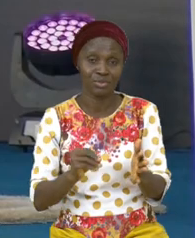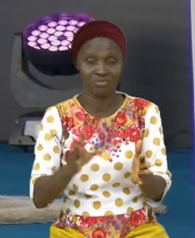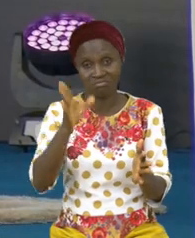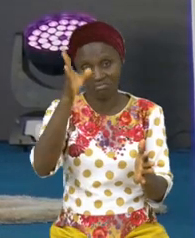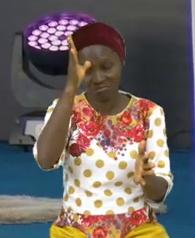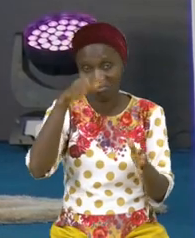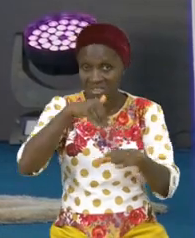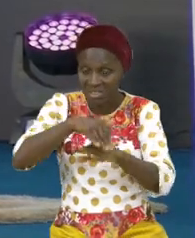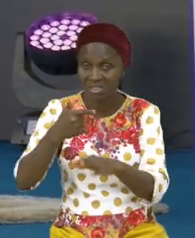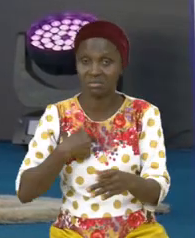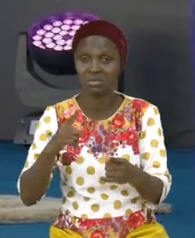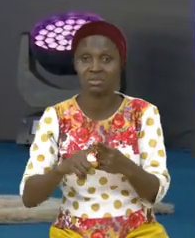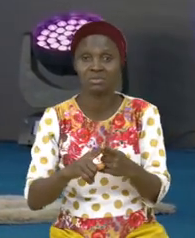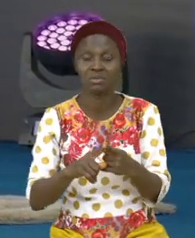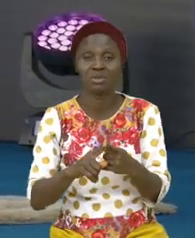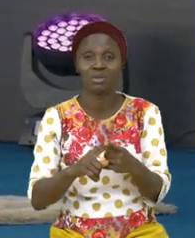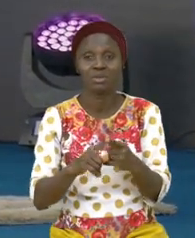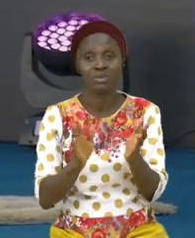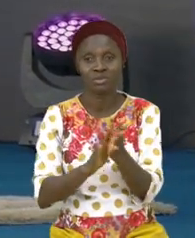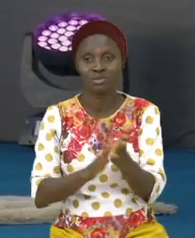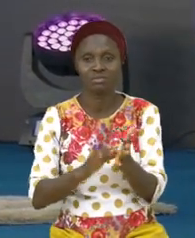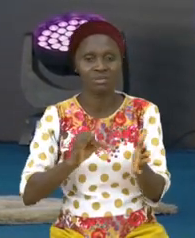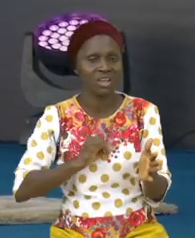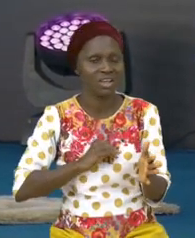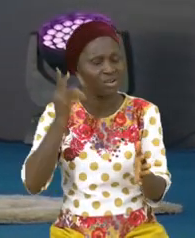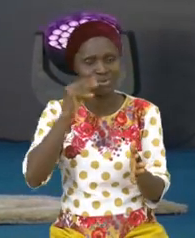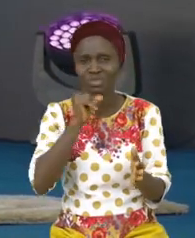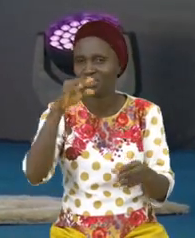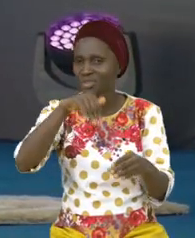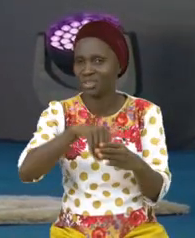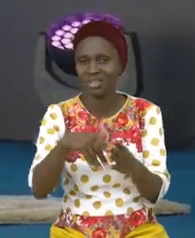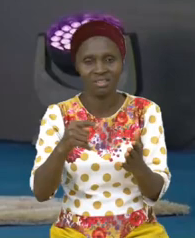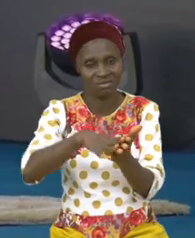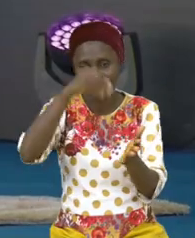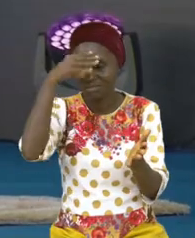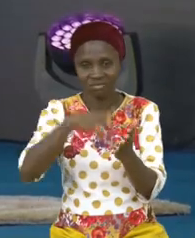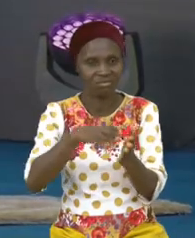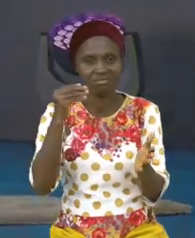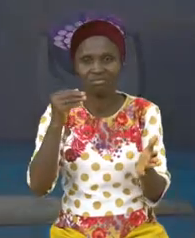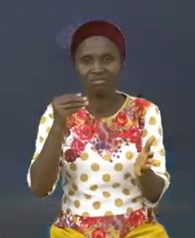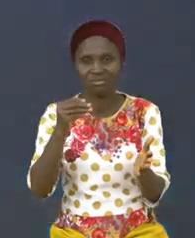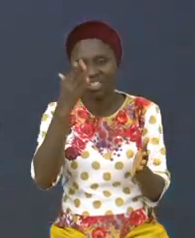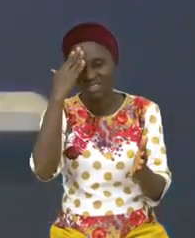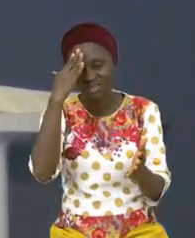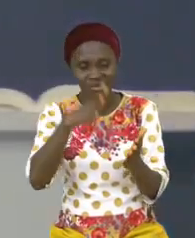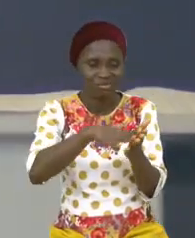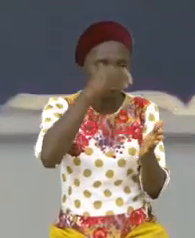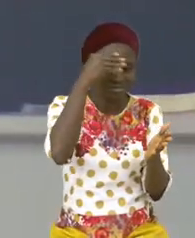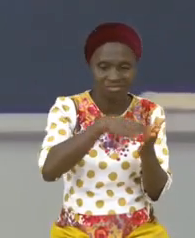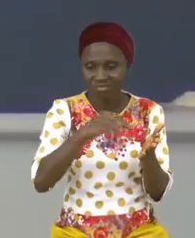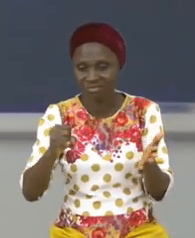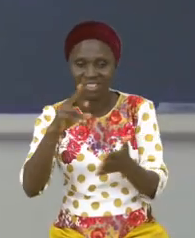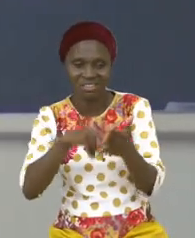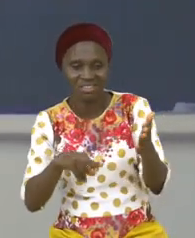I wasn't really into studying. You know, studying and reading was like